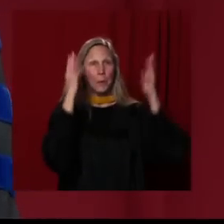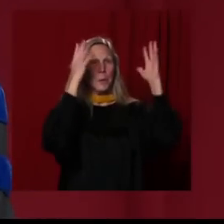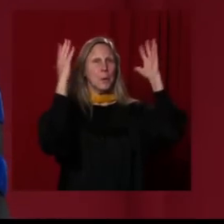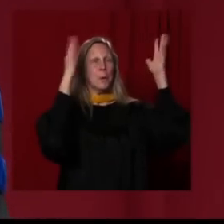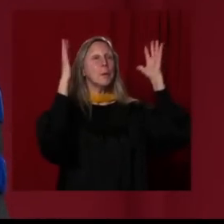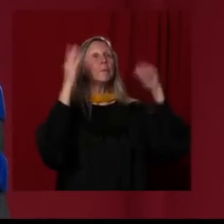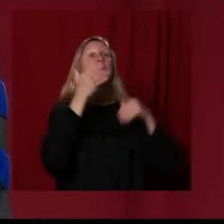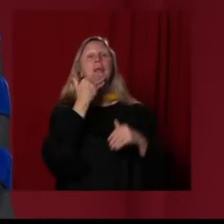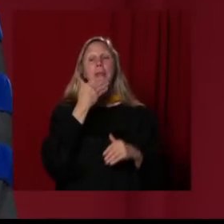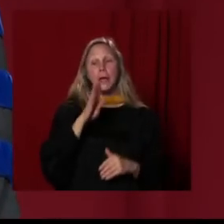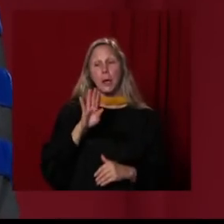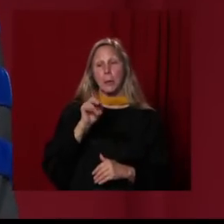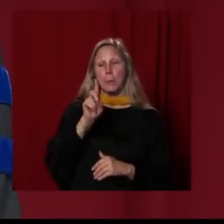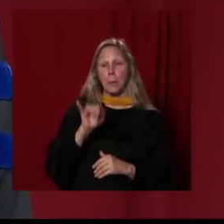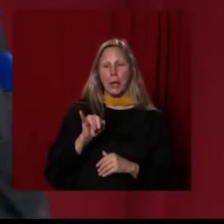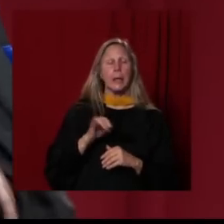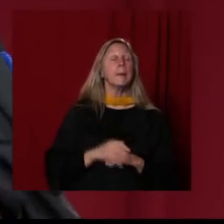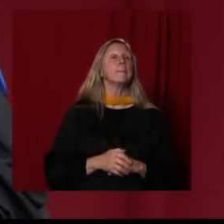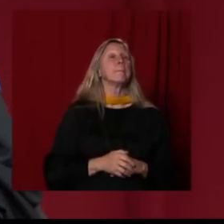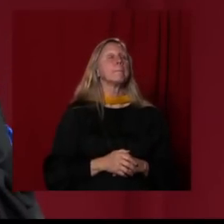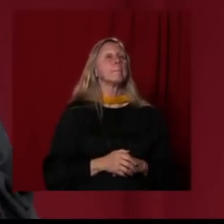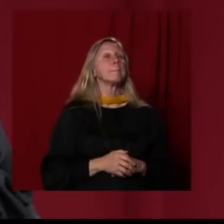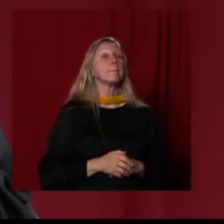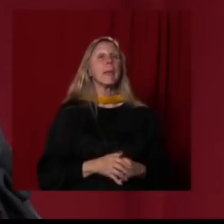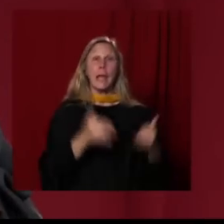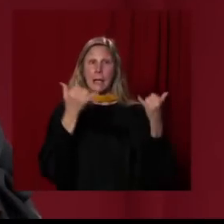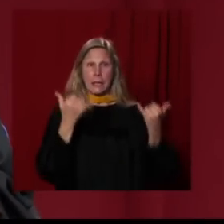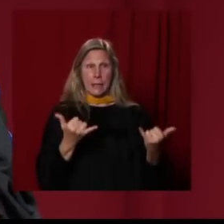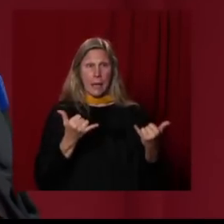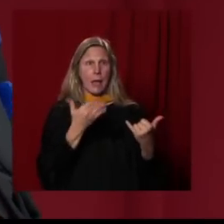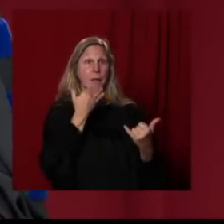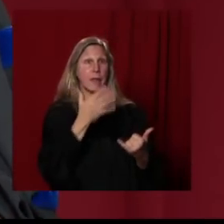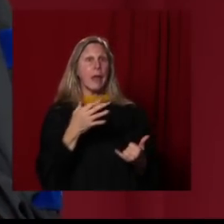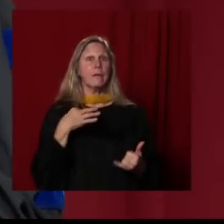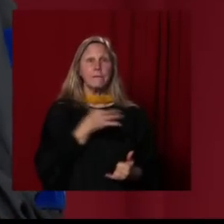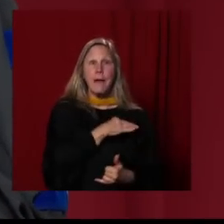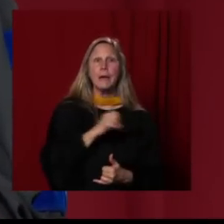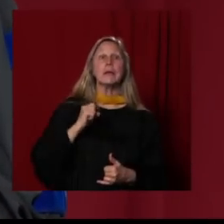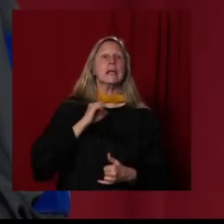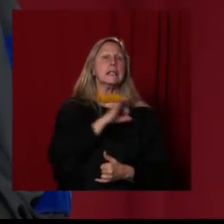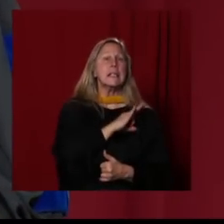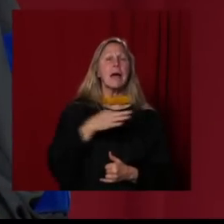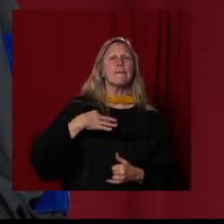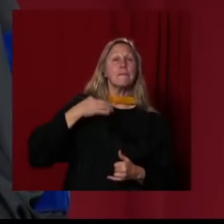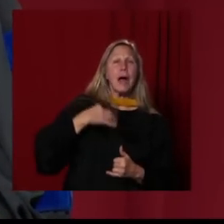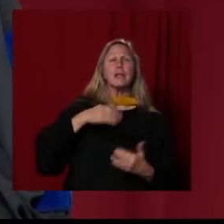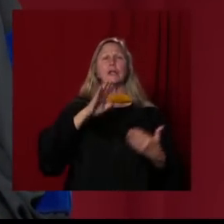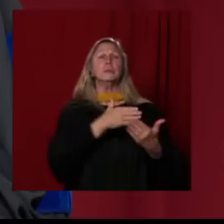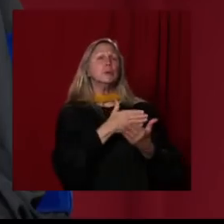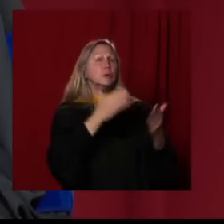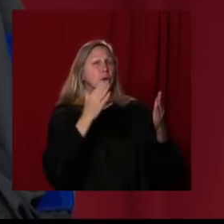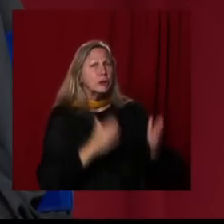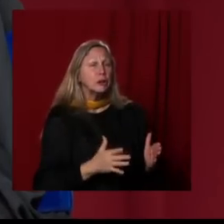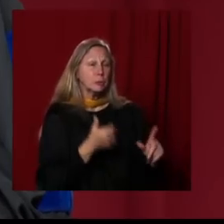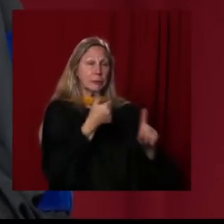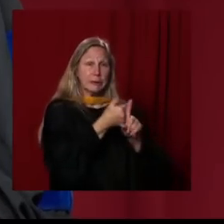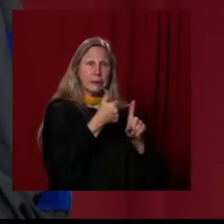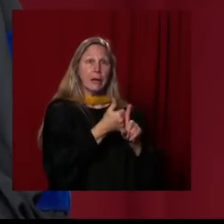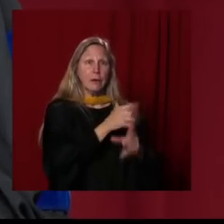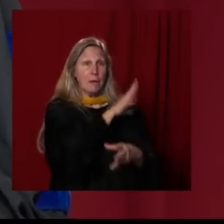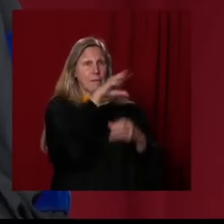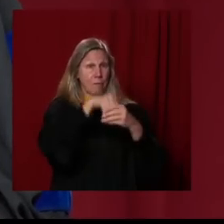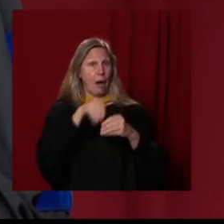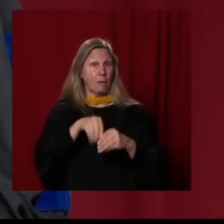Thank you, Brandy. I would like to thank the faculty, staff, and volunteers and musicians who had a role in